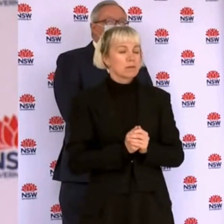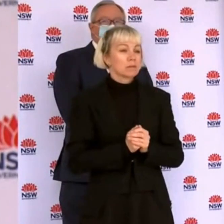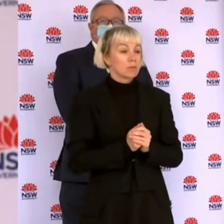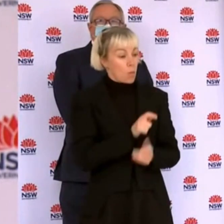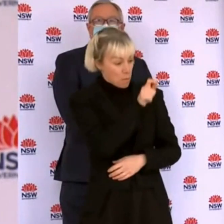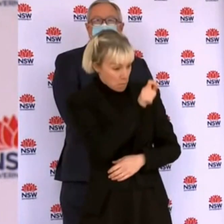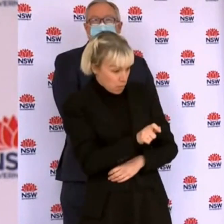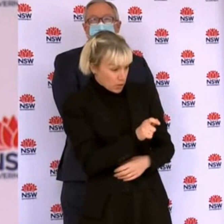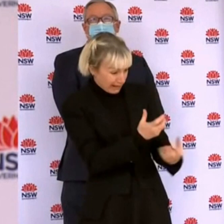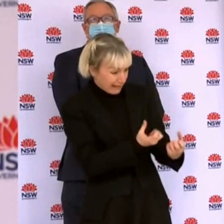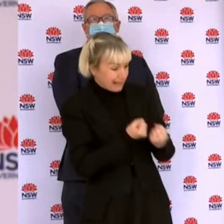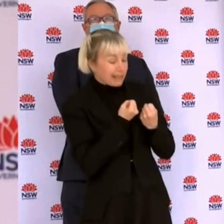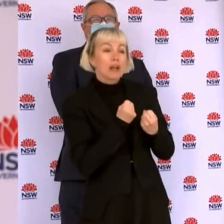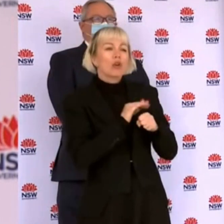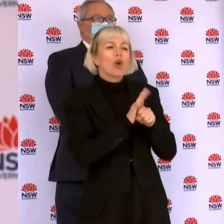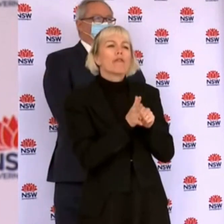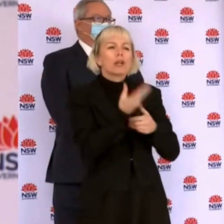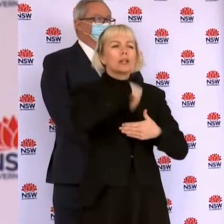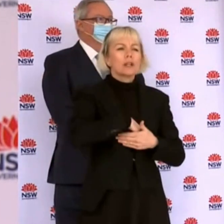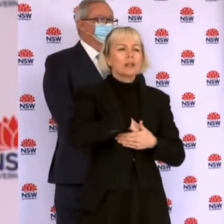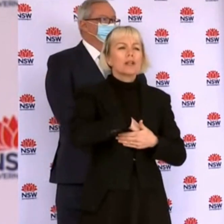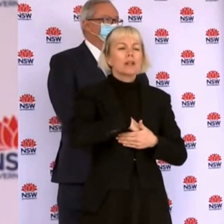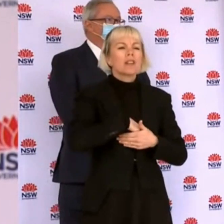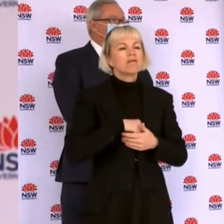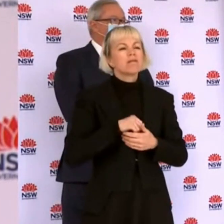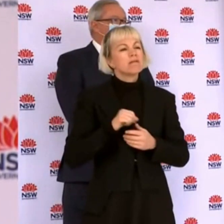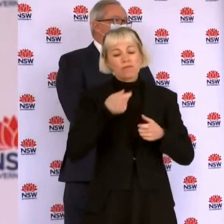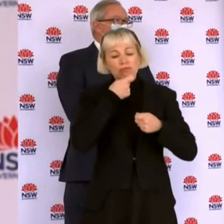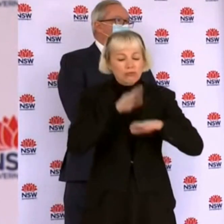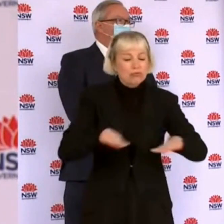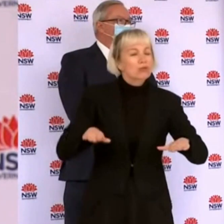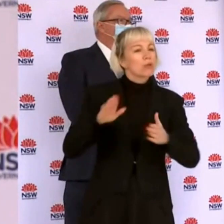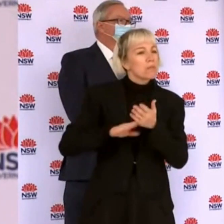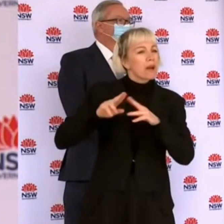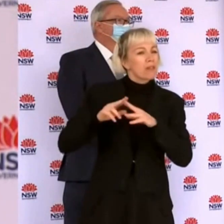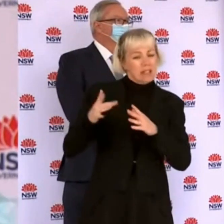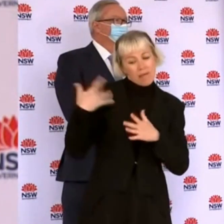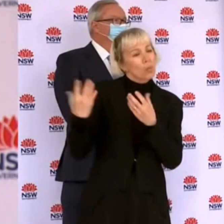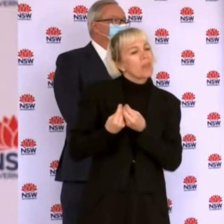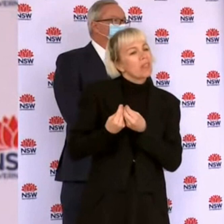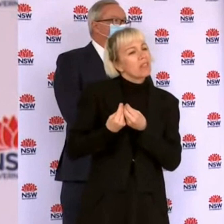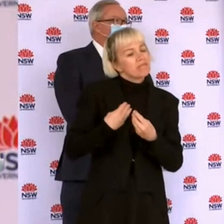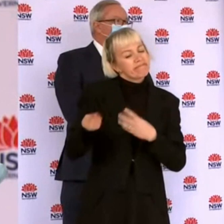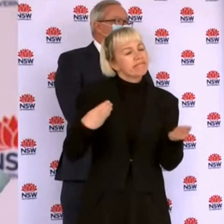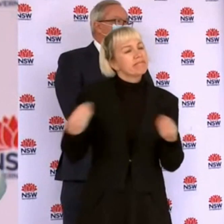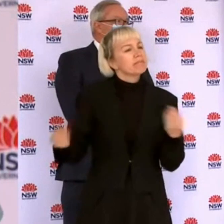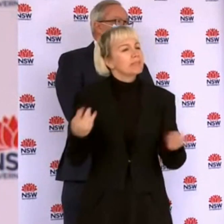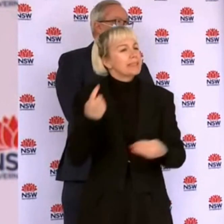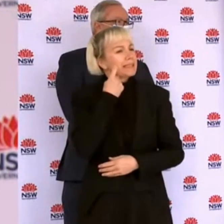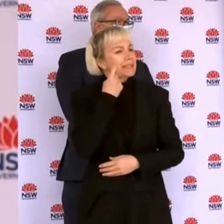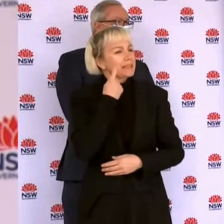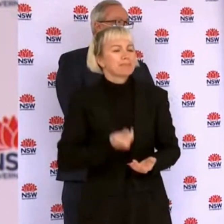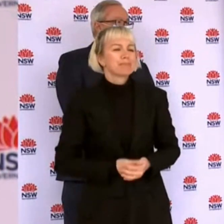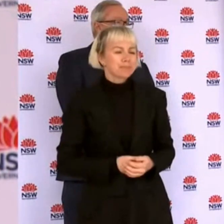other people in the household, they're infected. It is critical that we get to those households as early as possible.